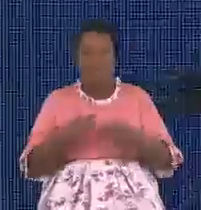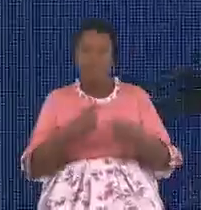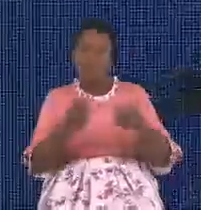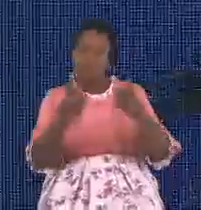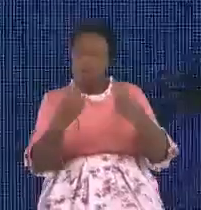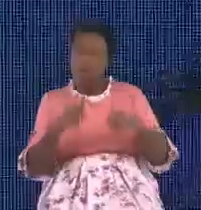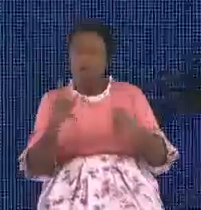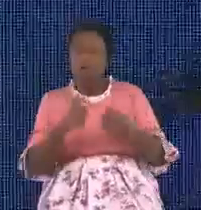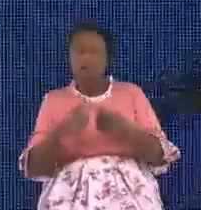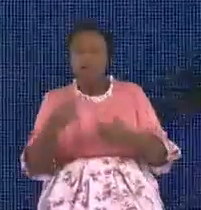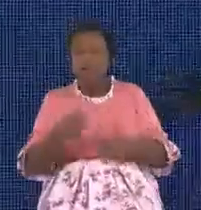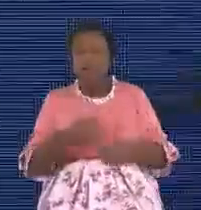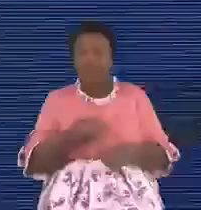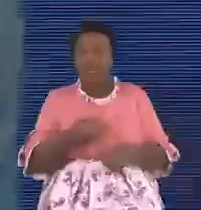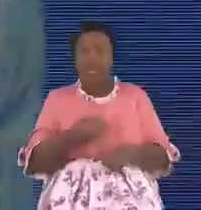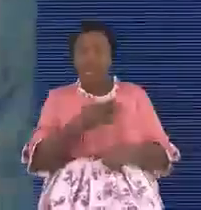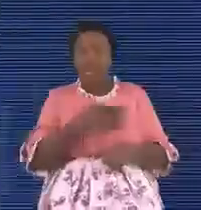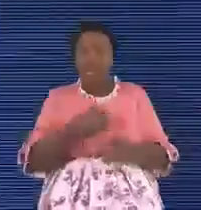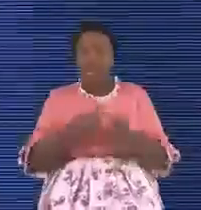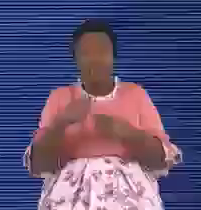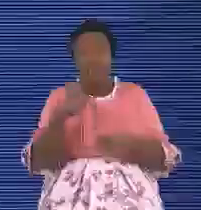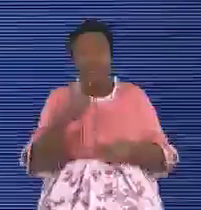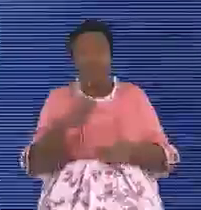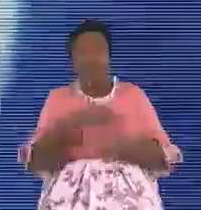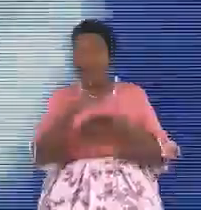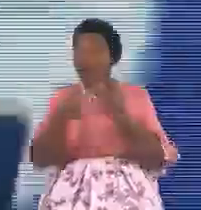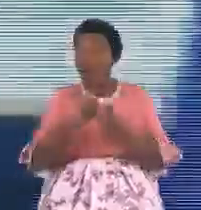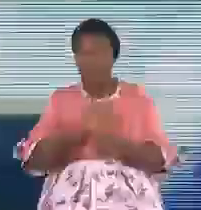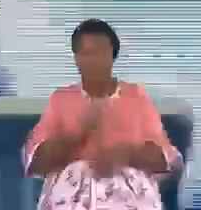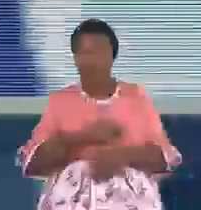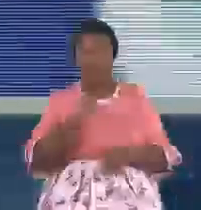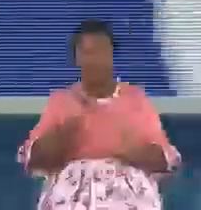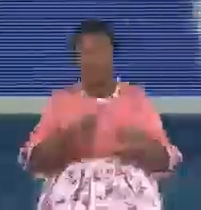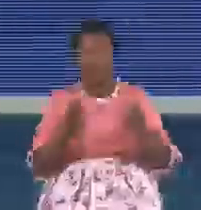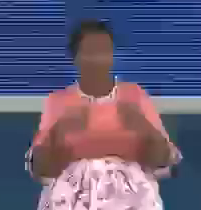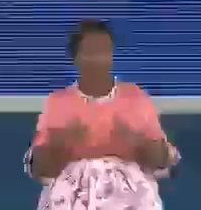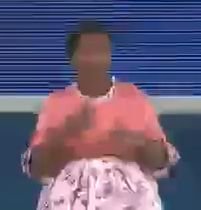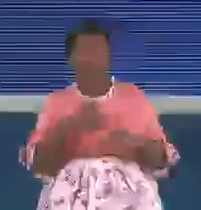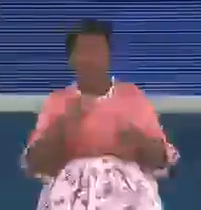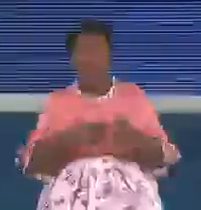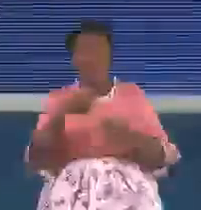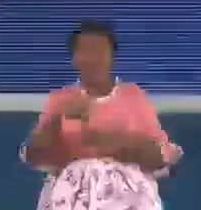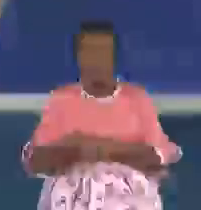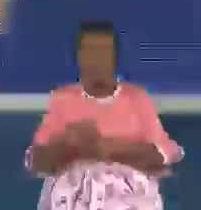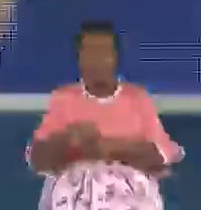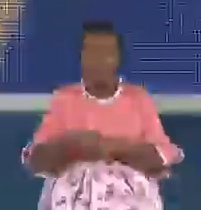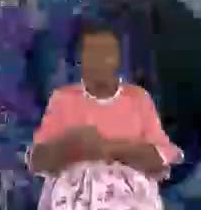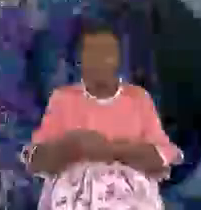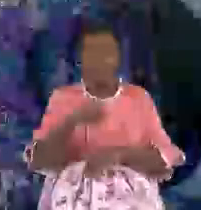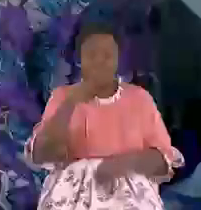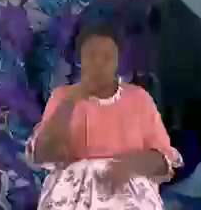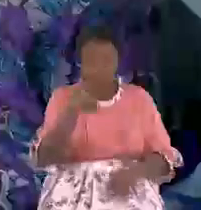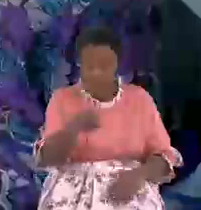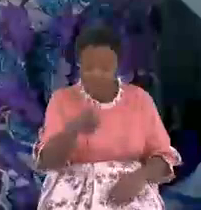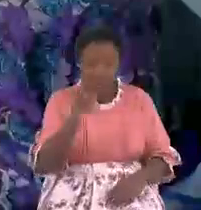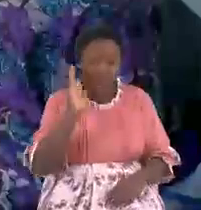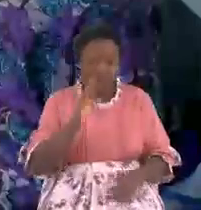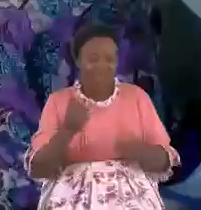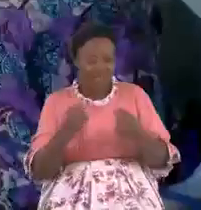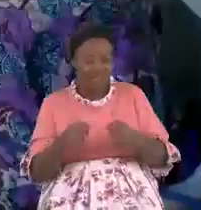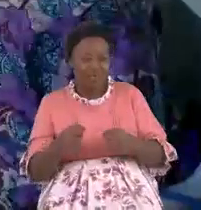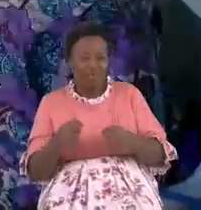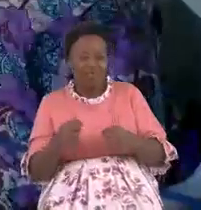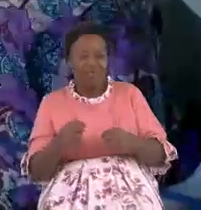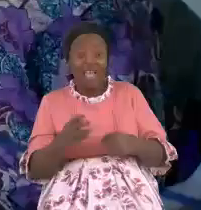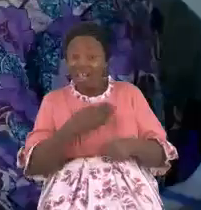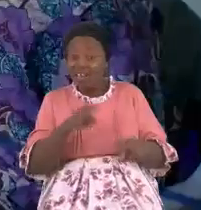me and he says all of us can come and tonight you're welcome and as you